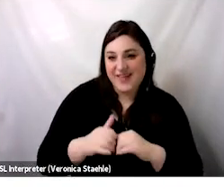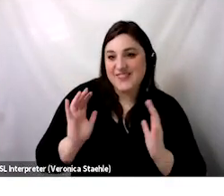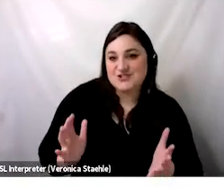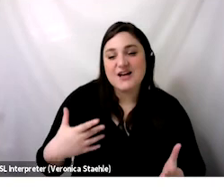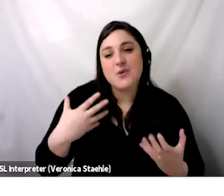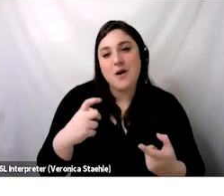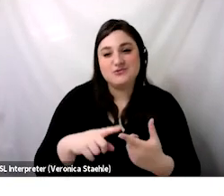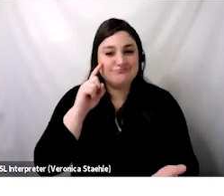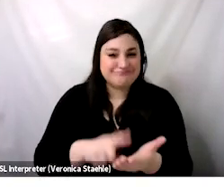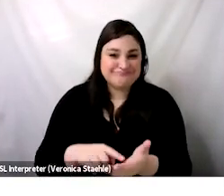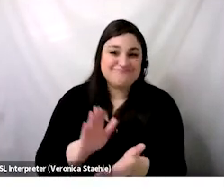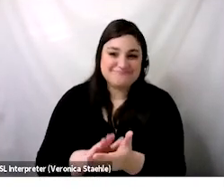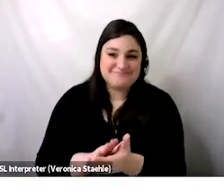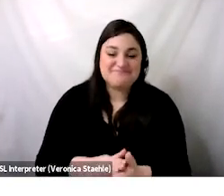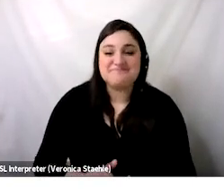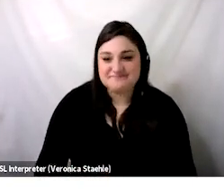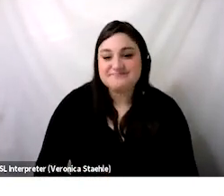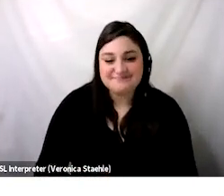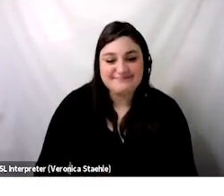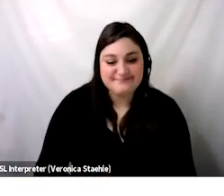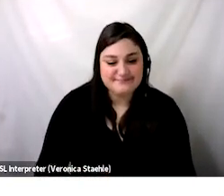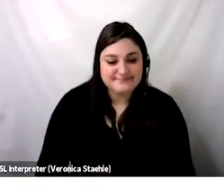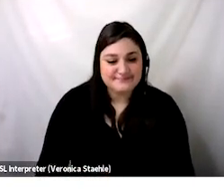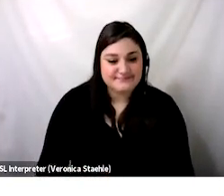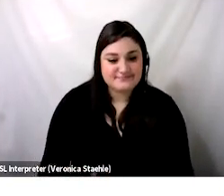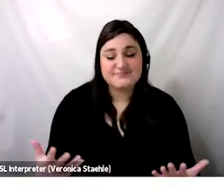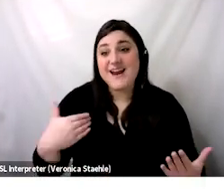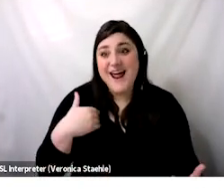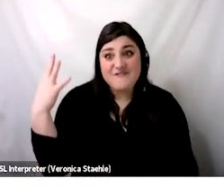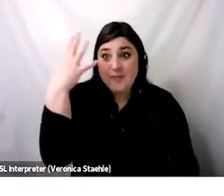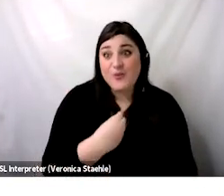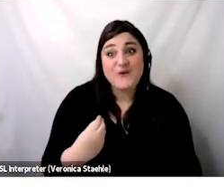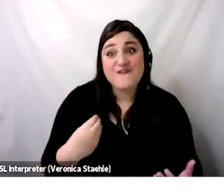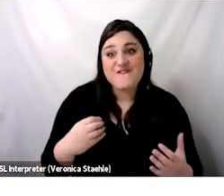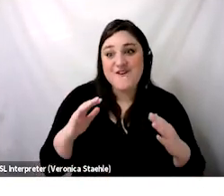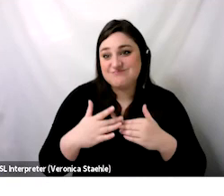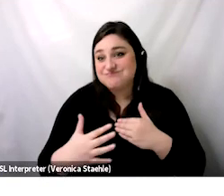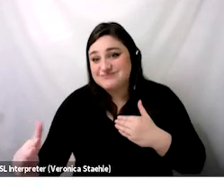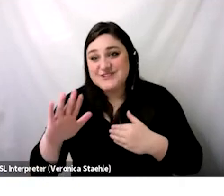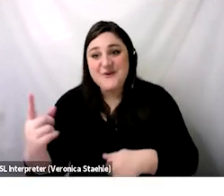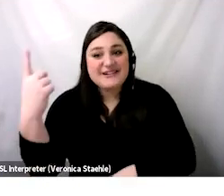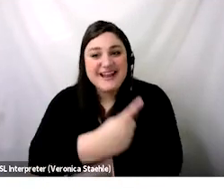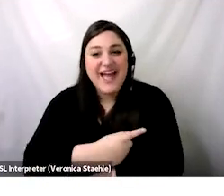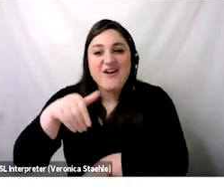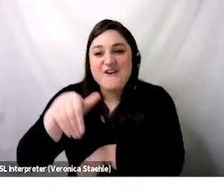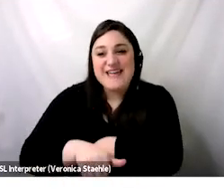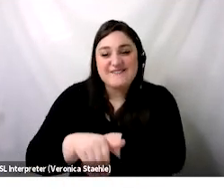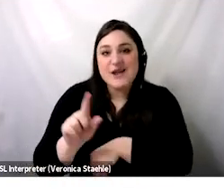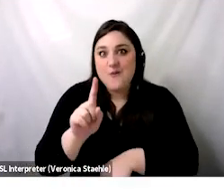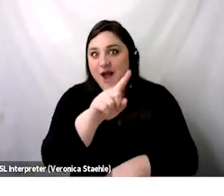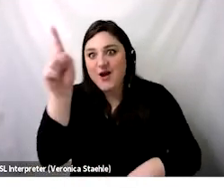I wanted to relay that to you. And have a beautiful rest of your day or evening, wherever you